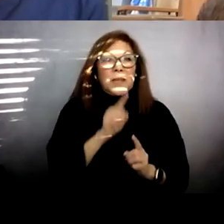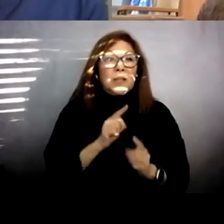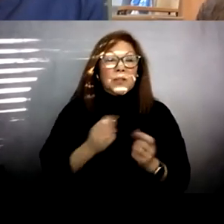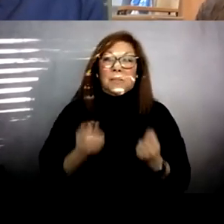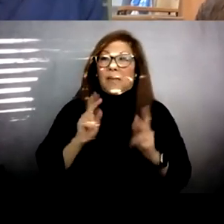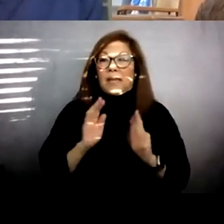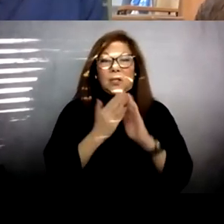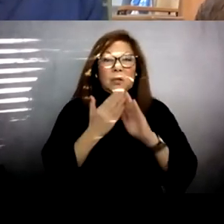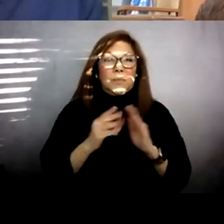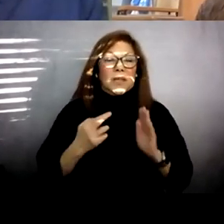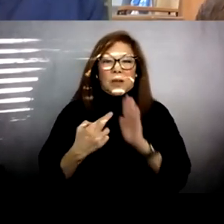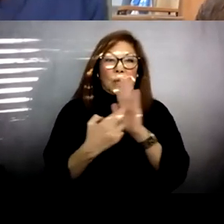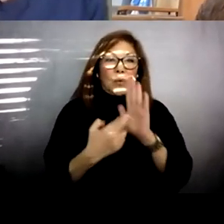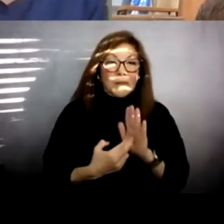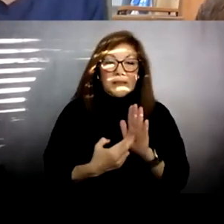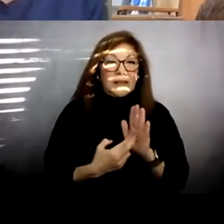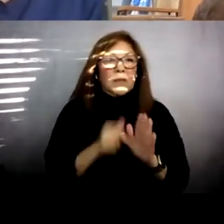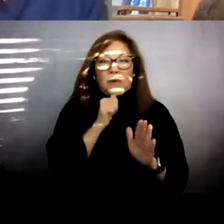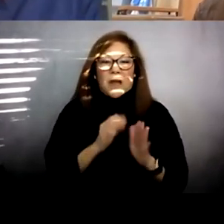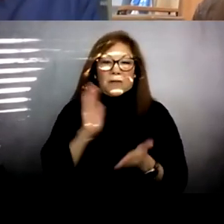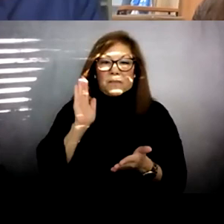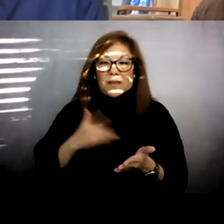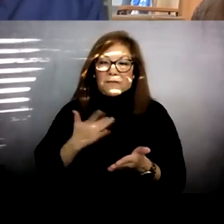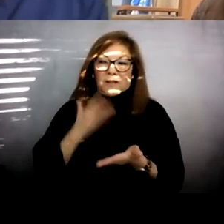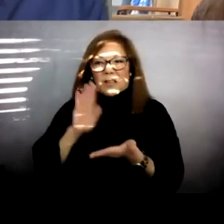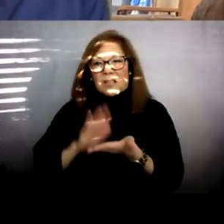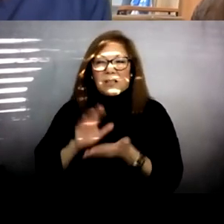communities are represented without being reduced to tokenism.